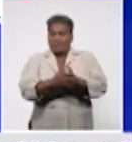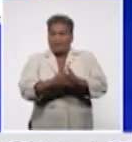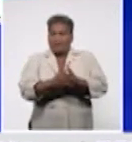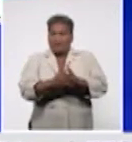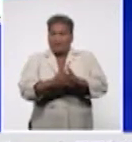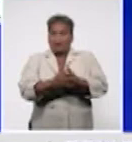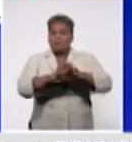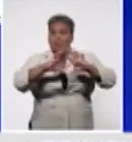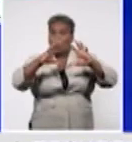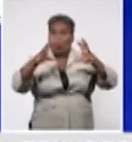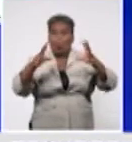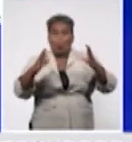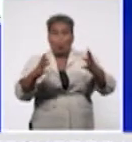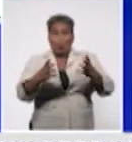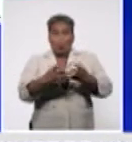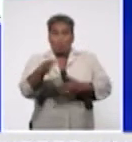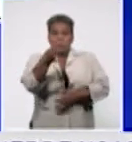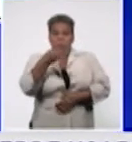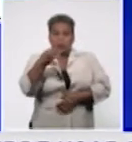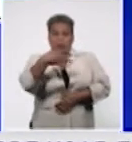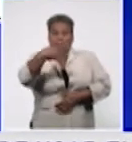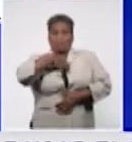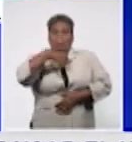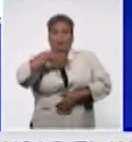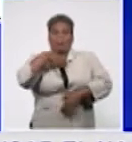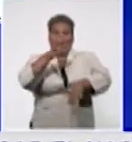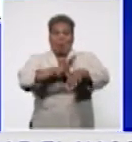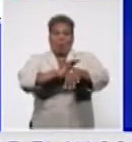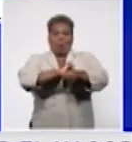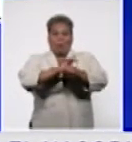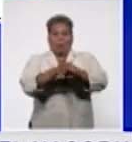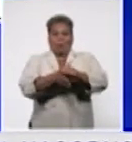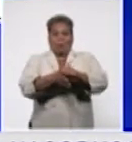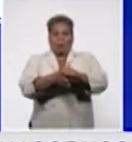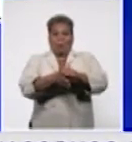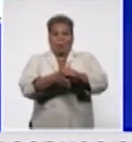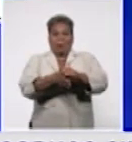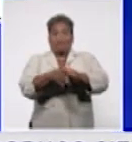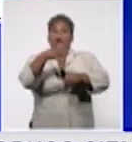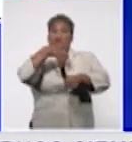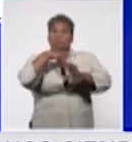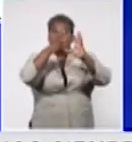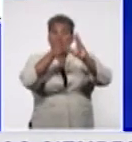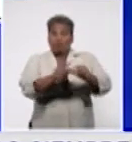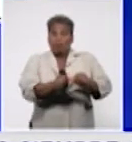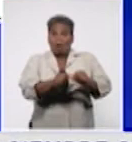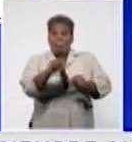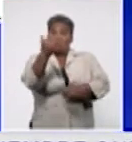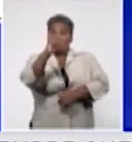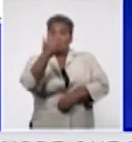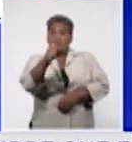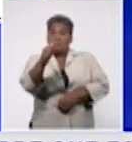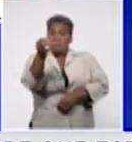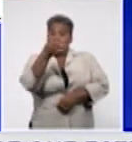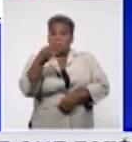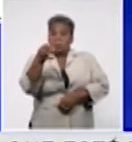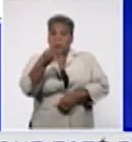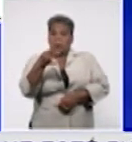days, what resulted in 19 municipalities that comprises the 15 municipalities from Havana